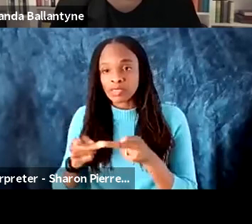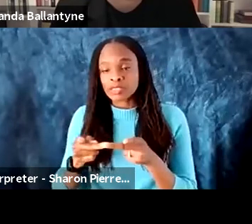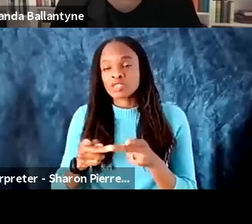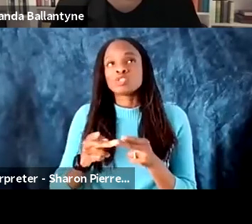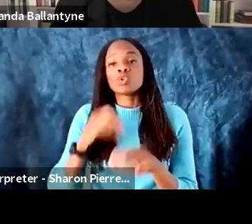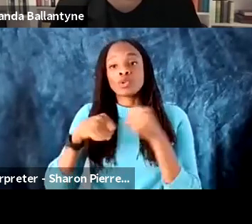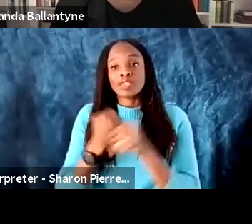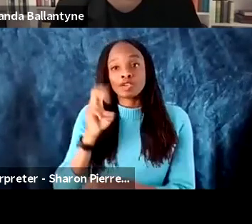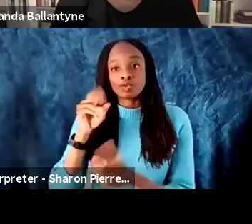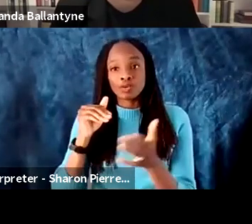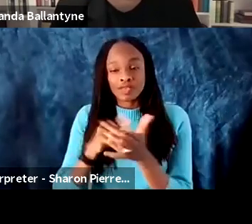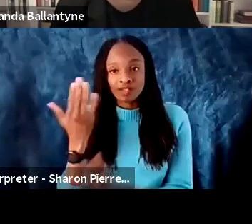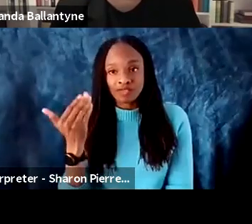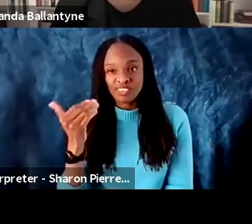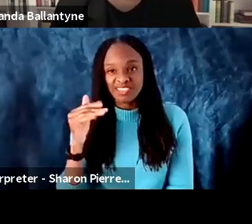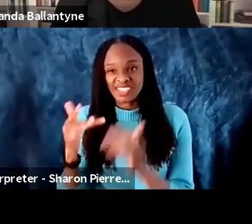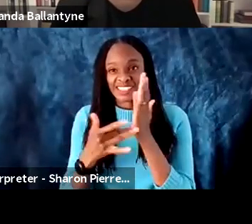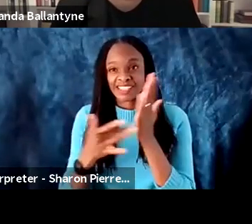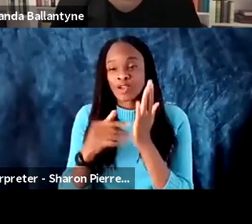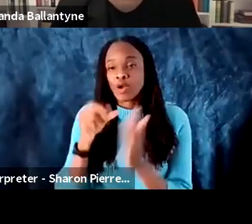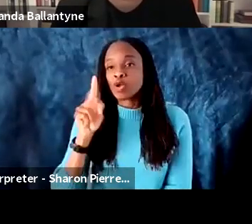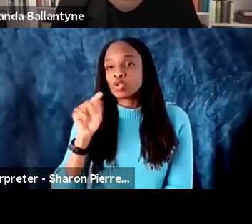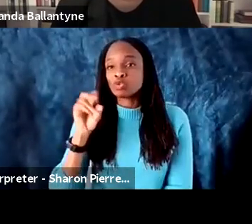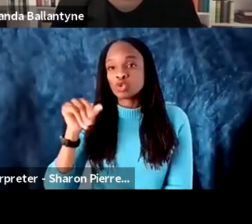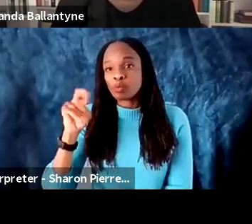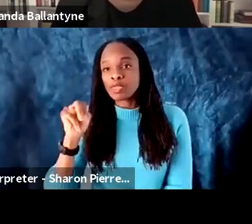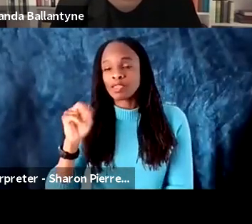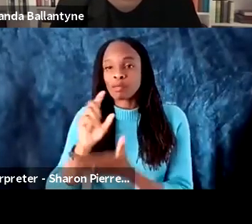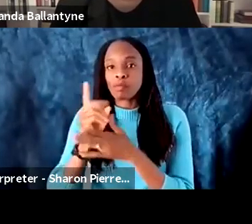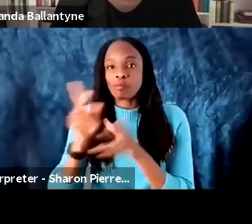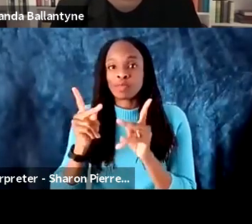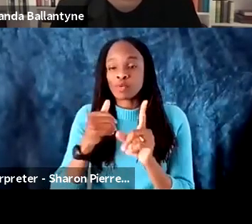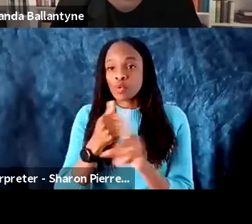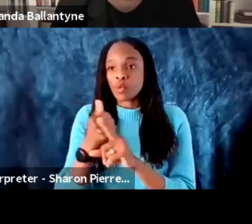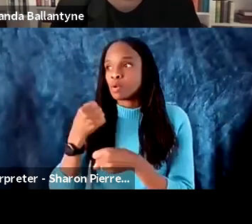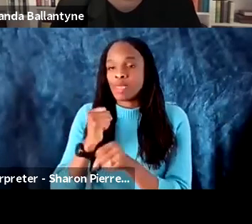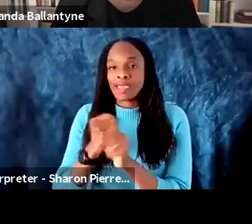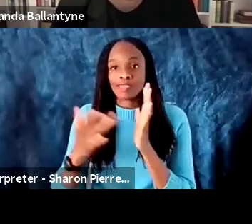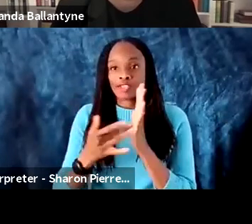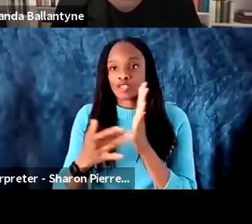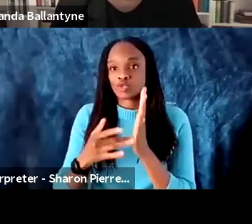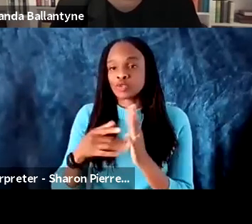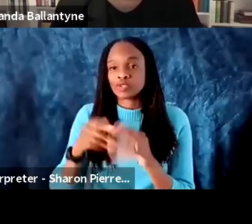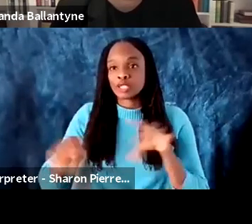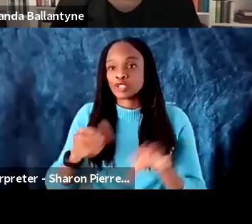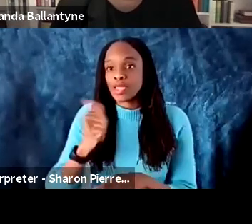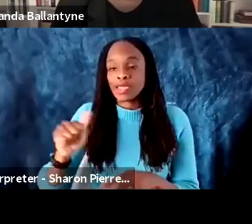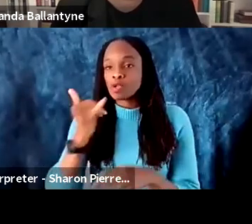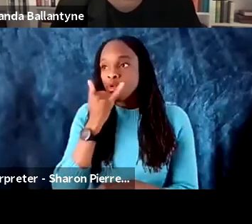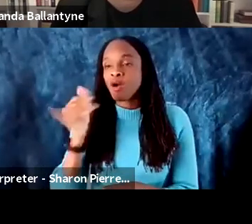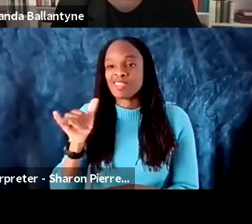a very techno-utopian moment where like the people making this technology could do no wrong and were saviors for everybody.